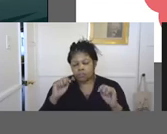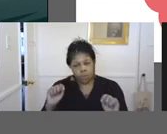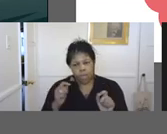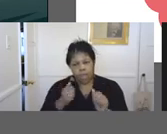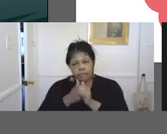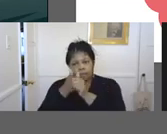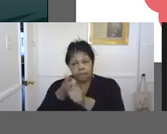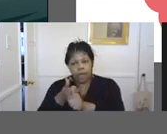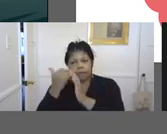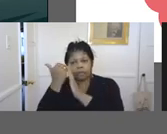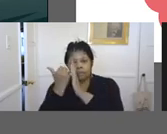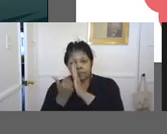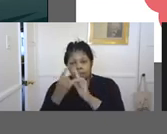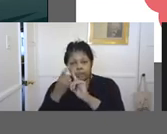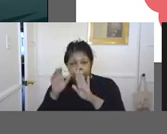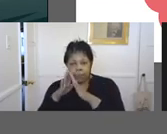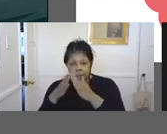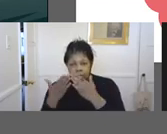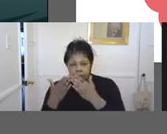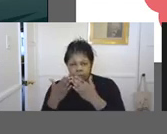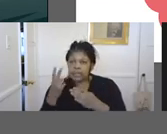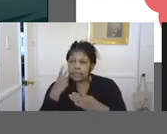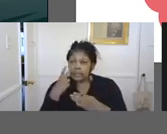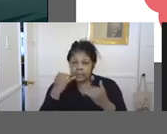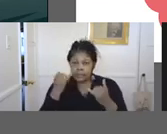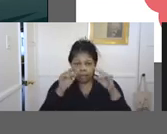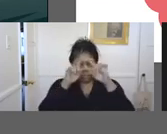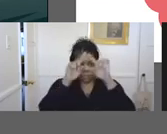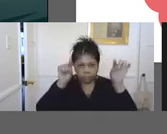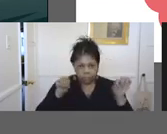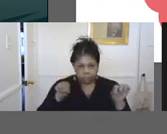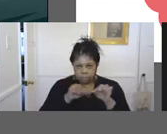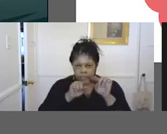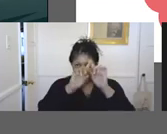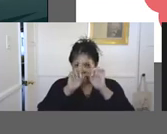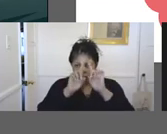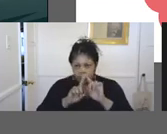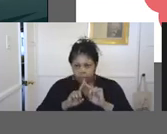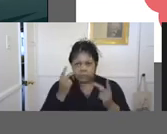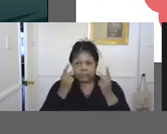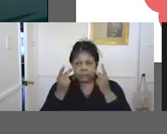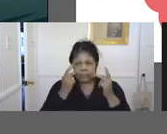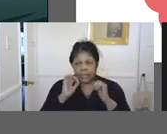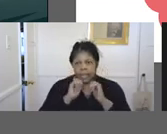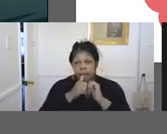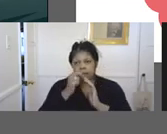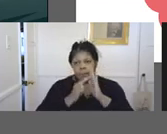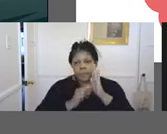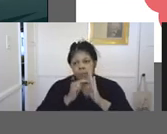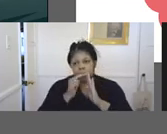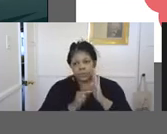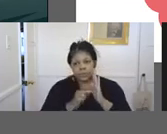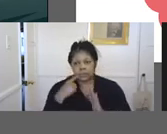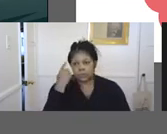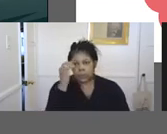in the book. And this is how it looks a little different. You know, you get a sense of how the brushes look, but it's not quite